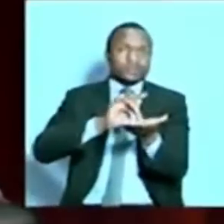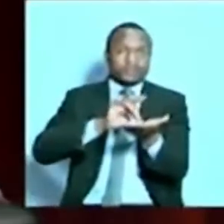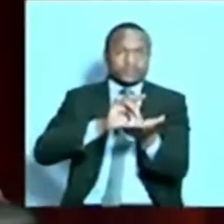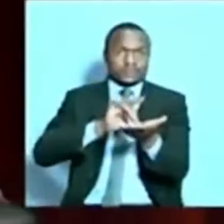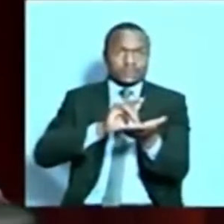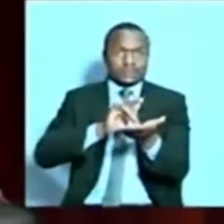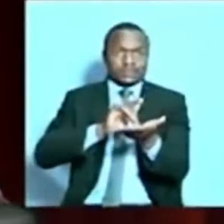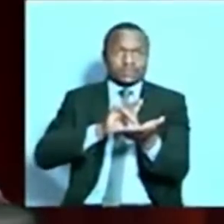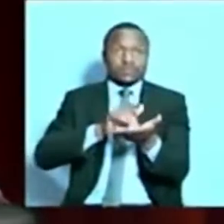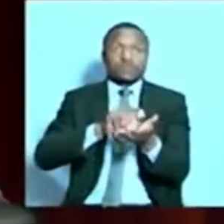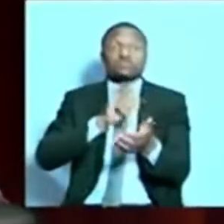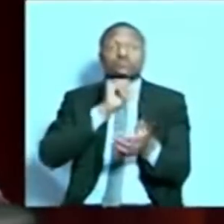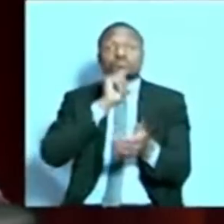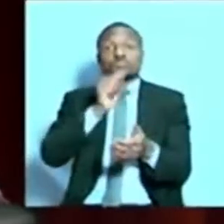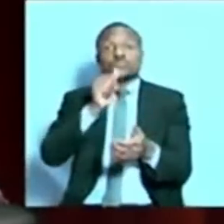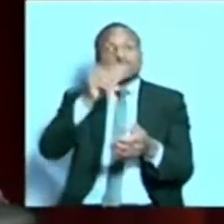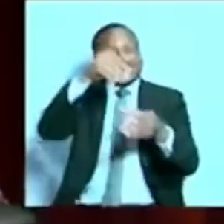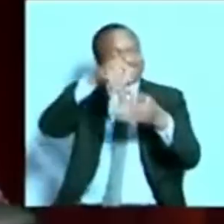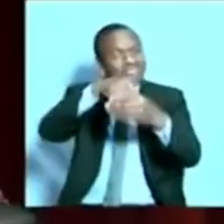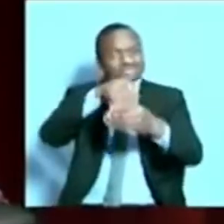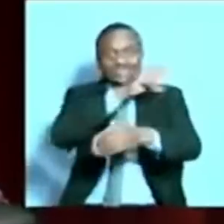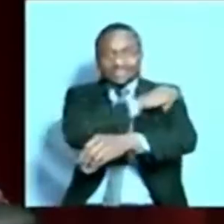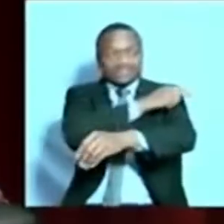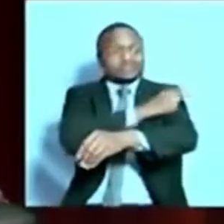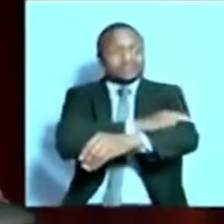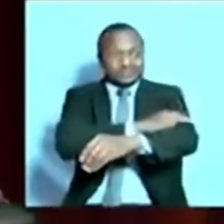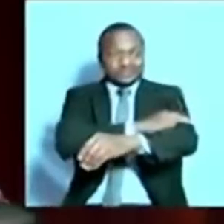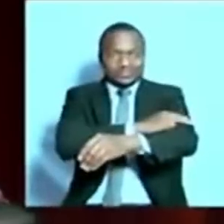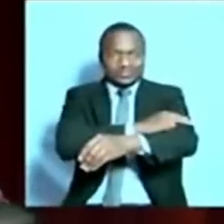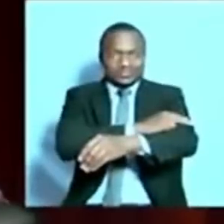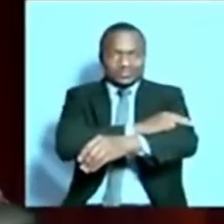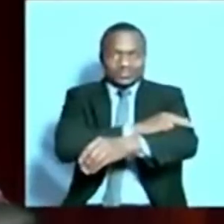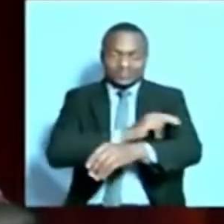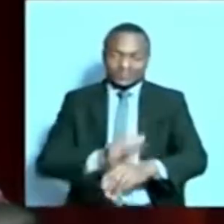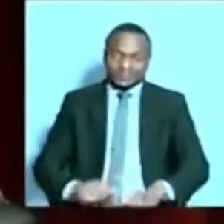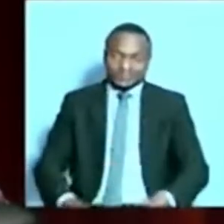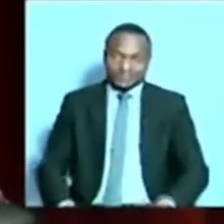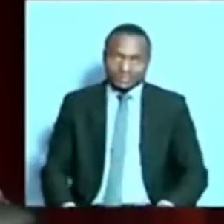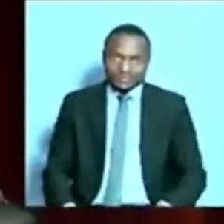are not available, which are not provided by ZAMSA.